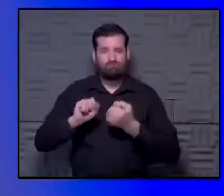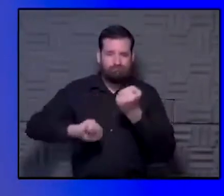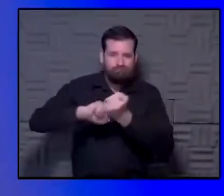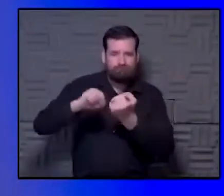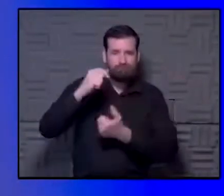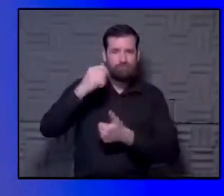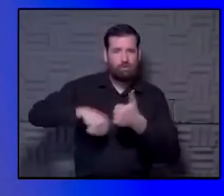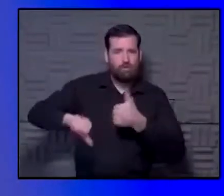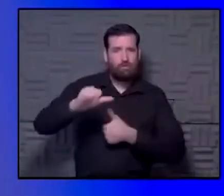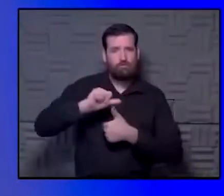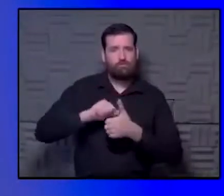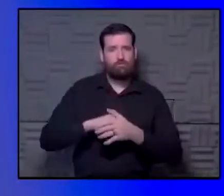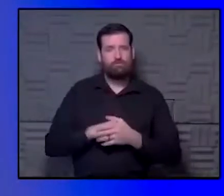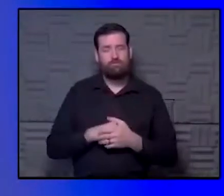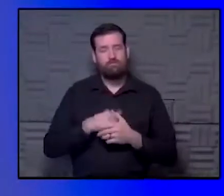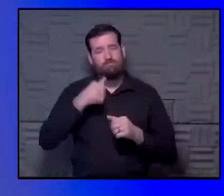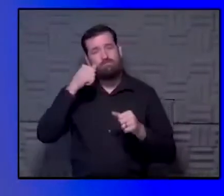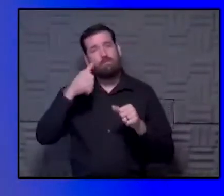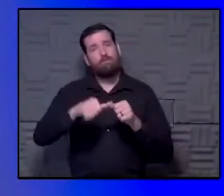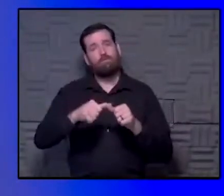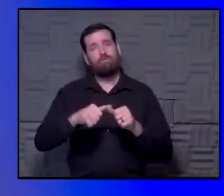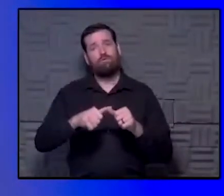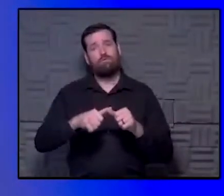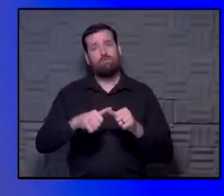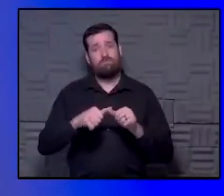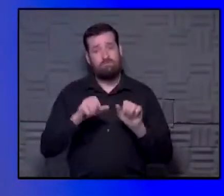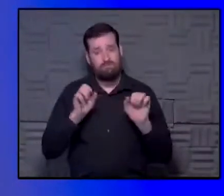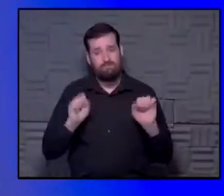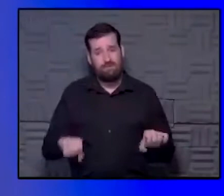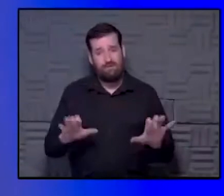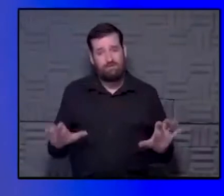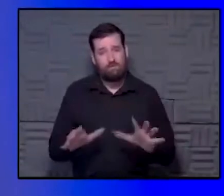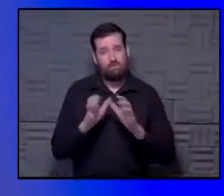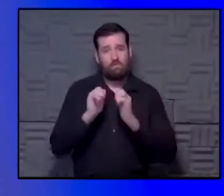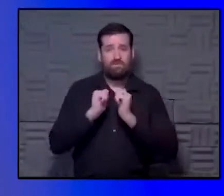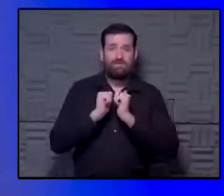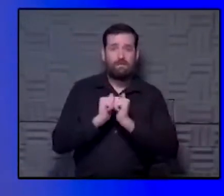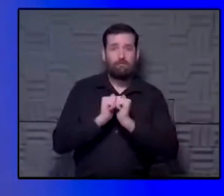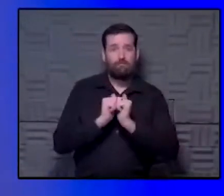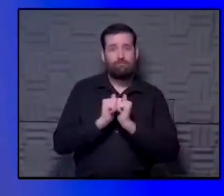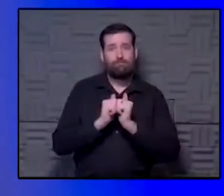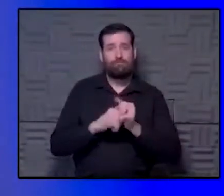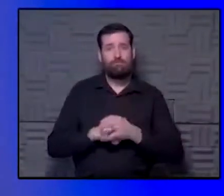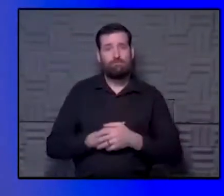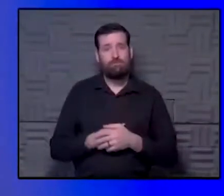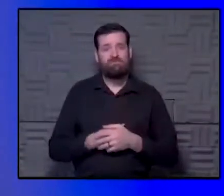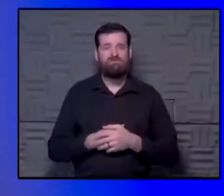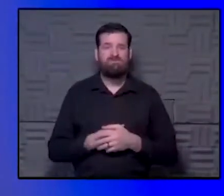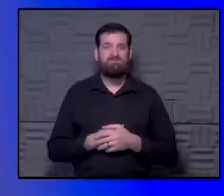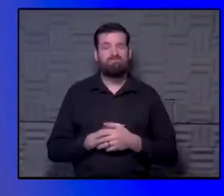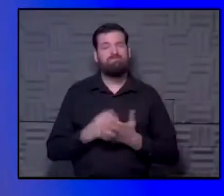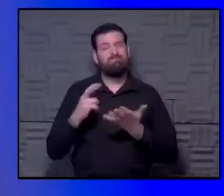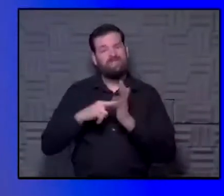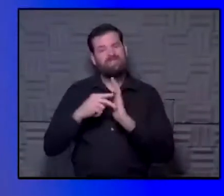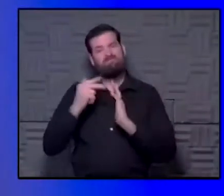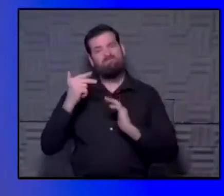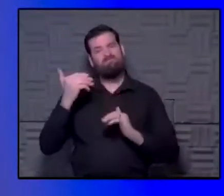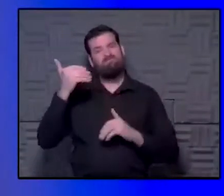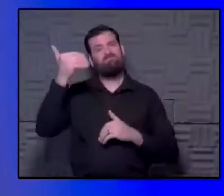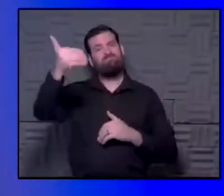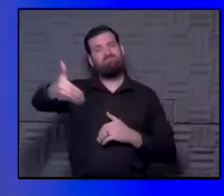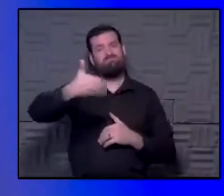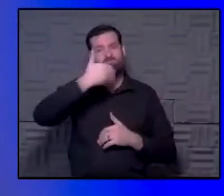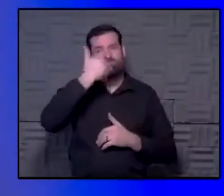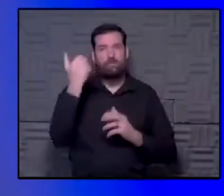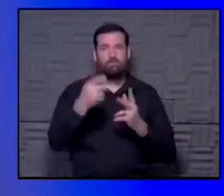another. Remember that if we can do this together, we'll be in a much better place. It will bring,